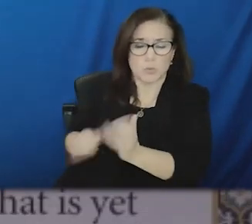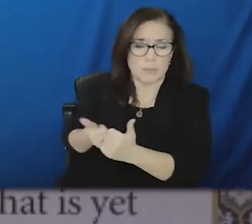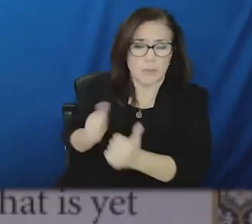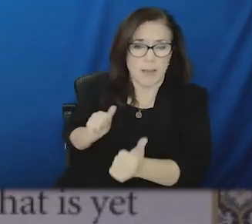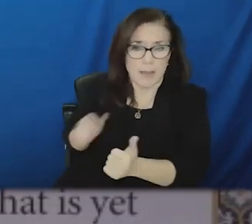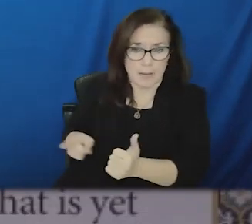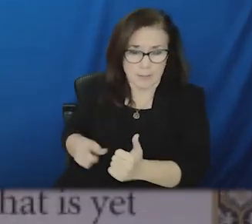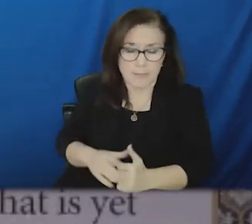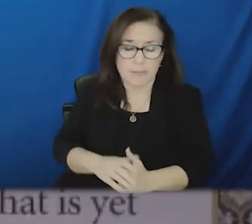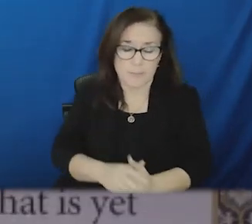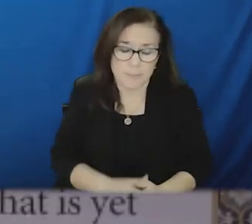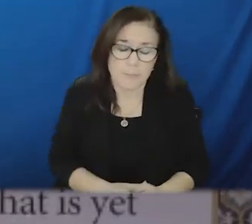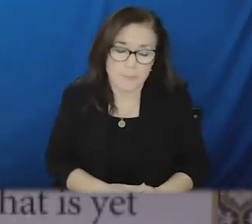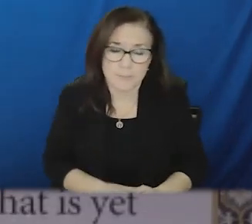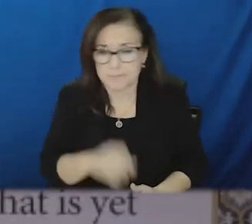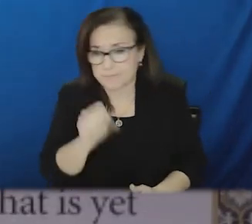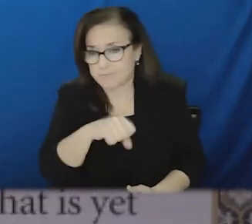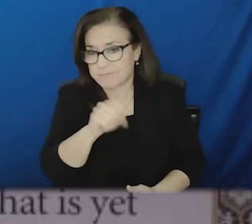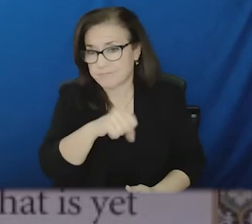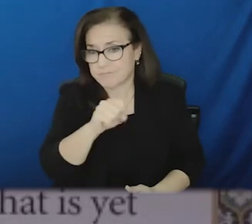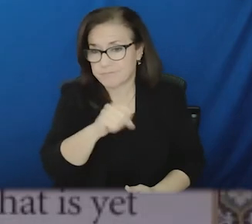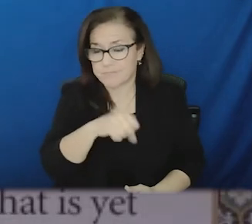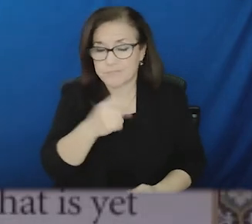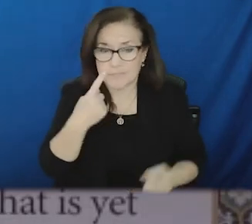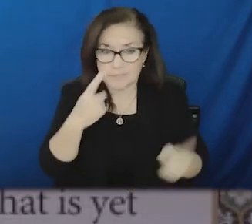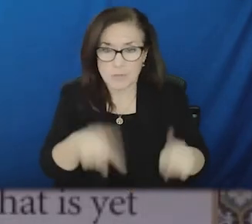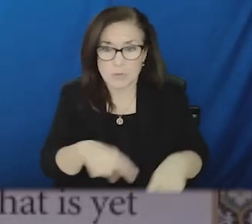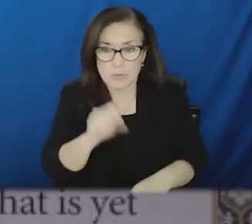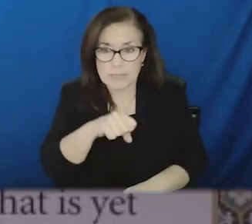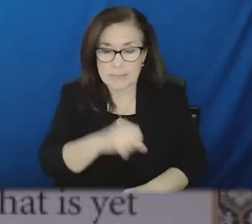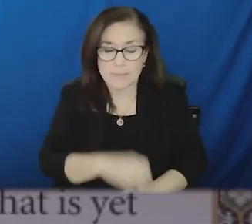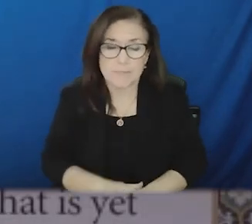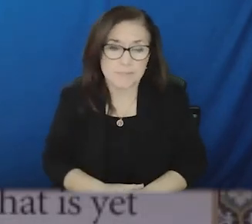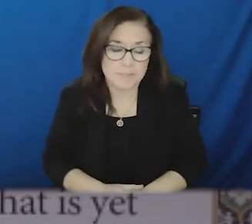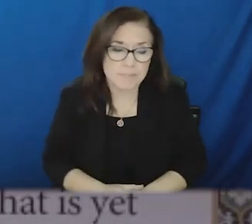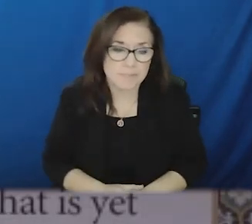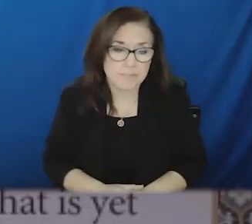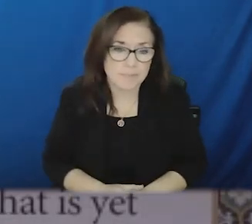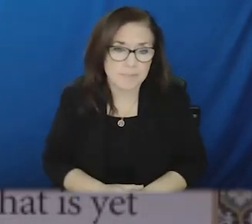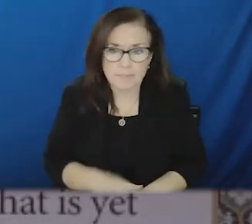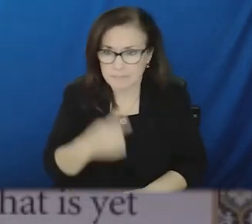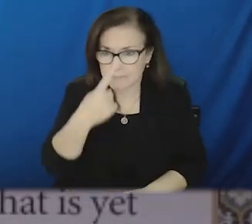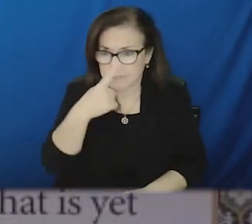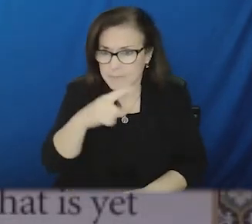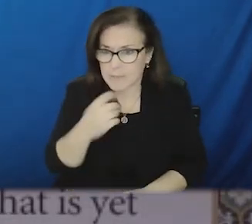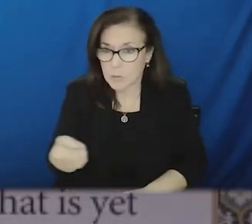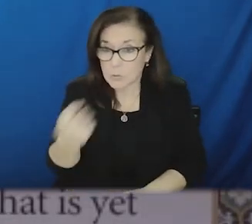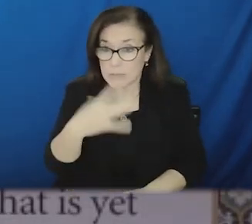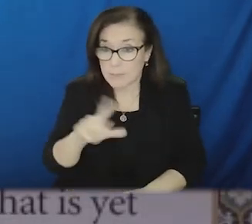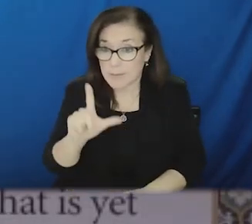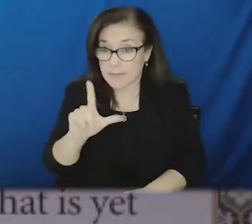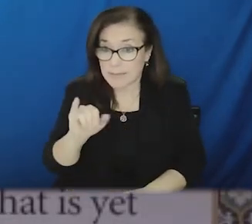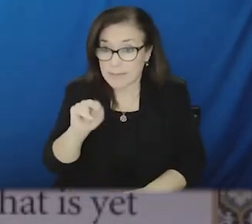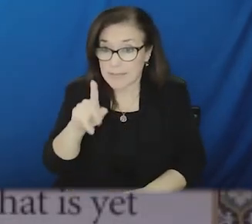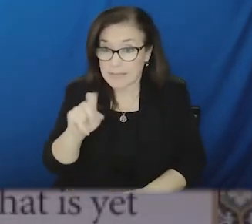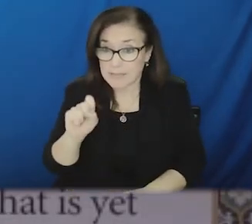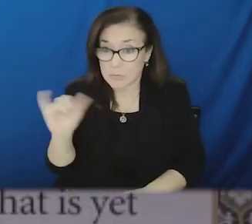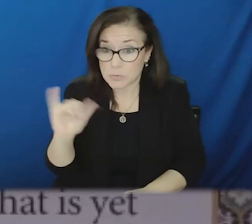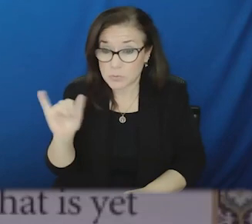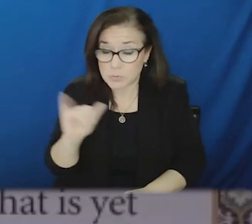Absolutely. Thank you. Yes. I second that, Kate. Can you also send me the links? Yes. Thank you.